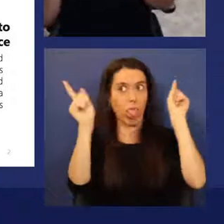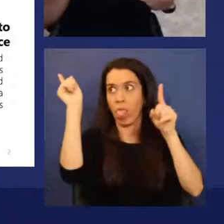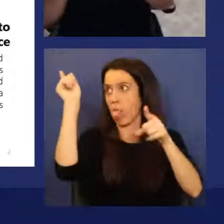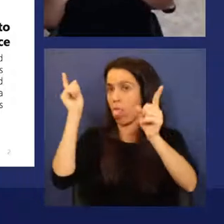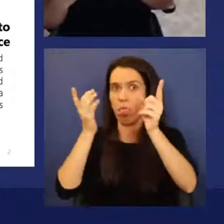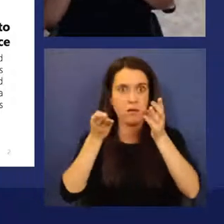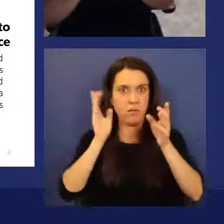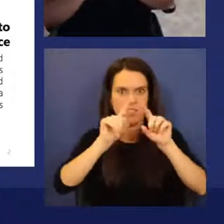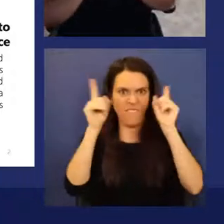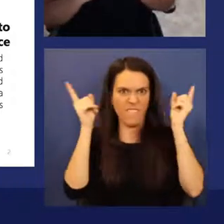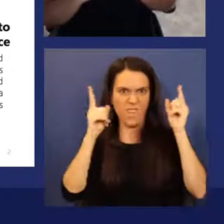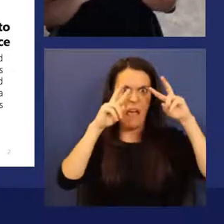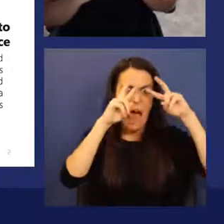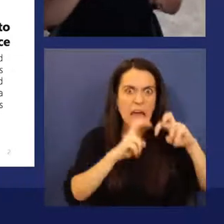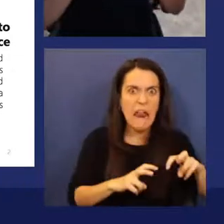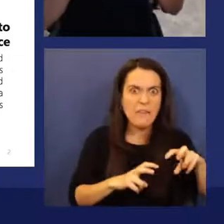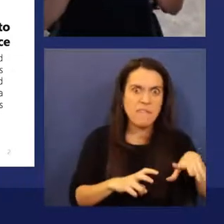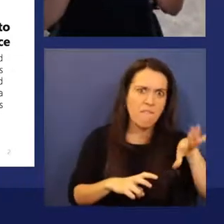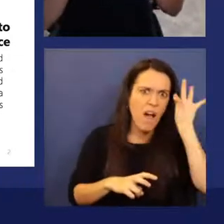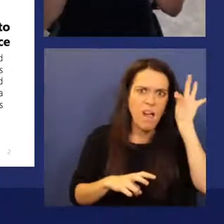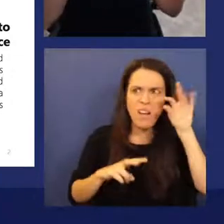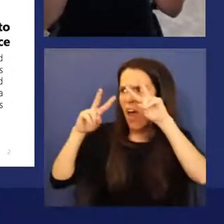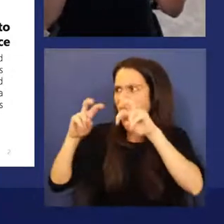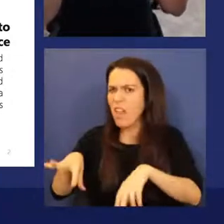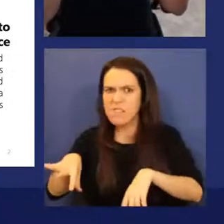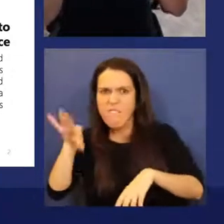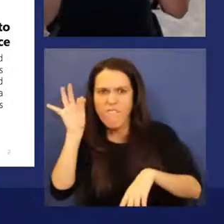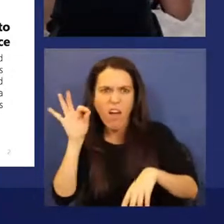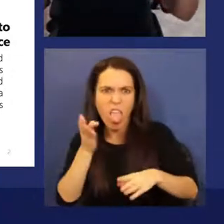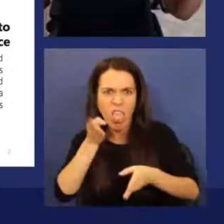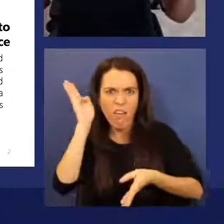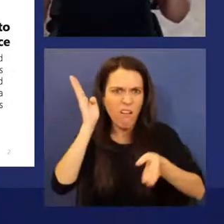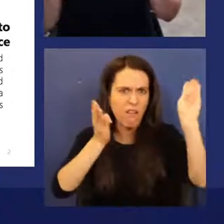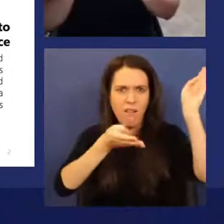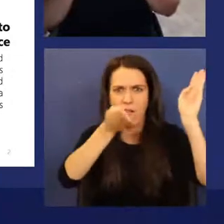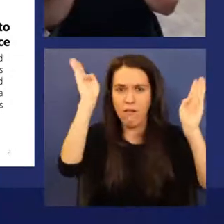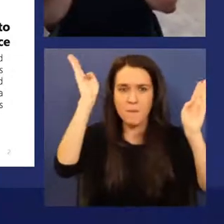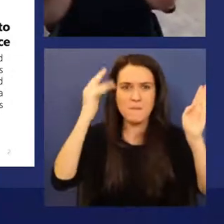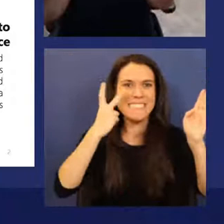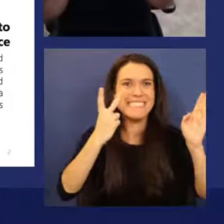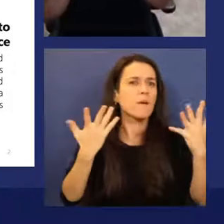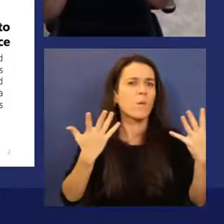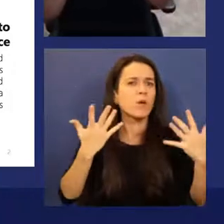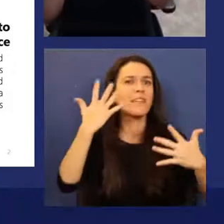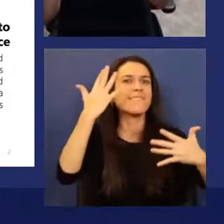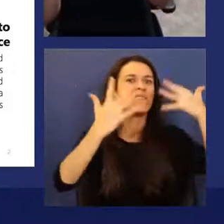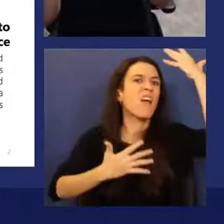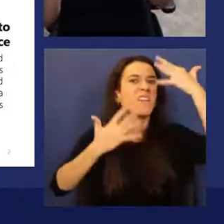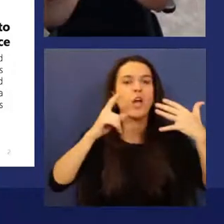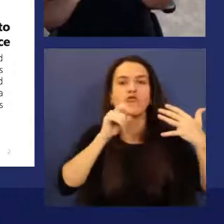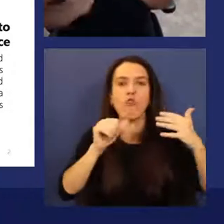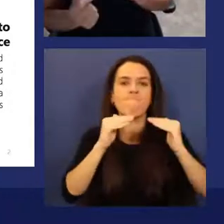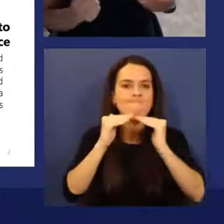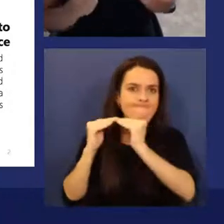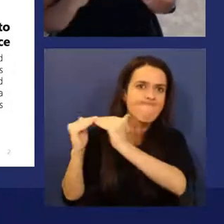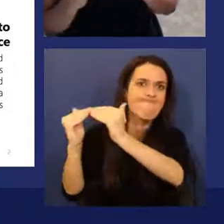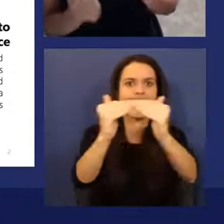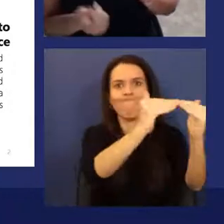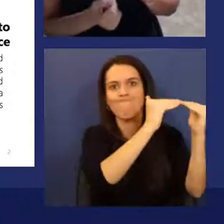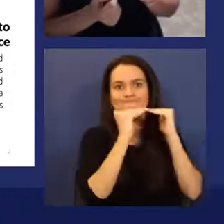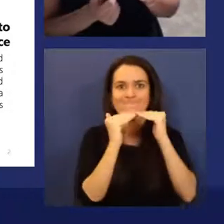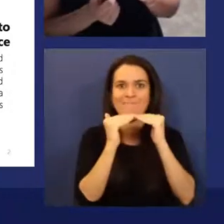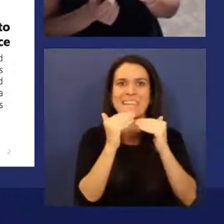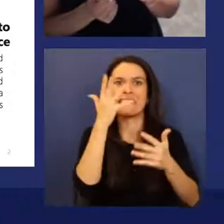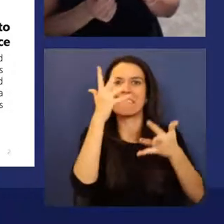matched. And that is because the data was inconsistent, and not all the data